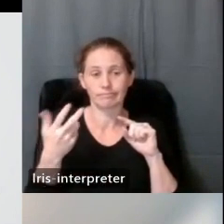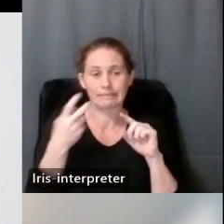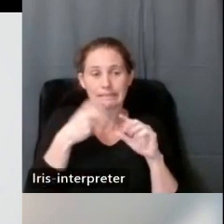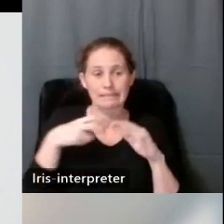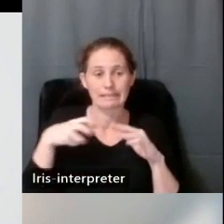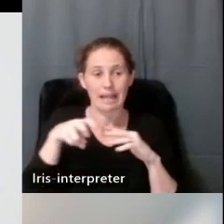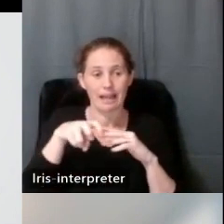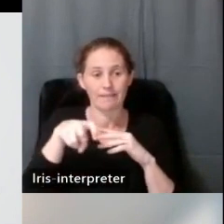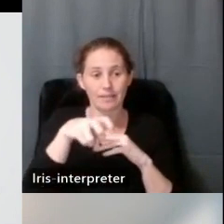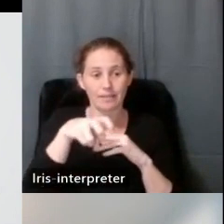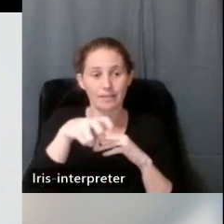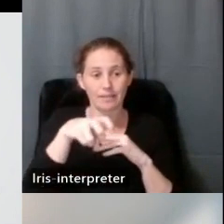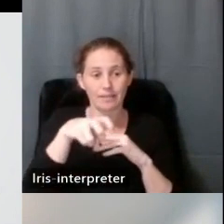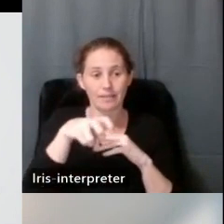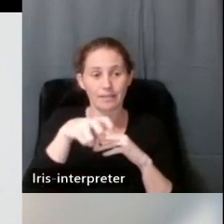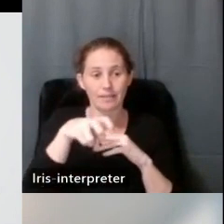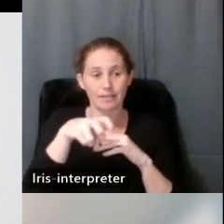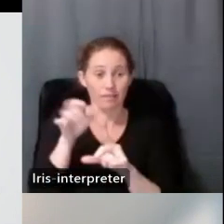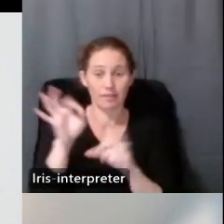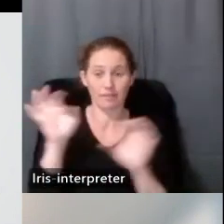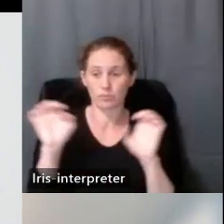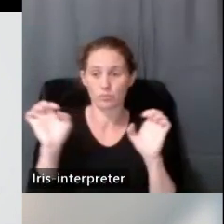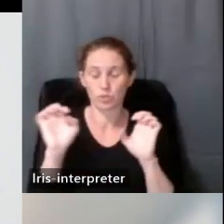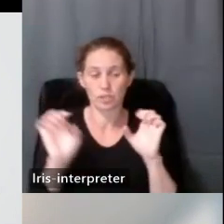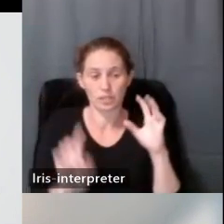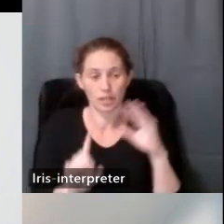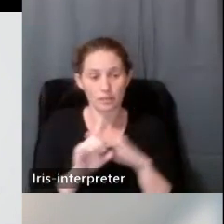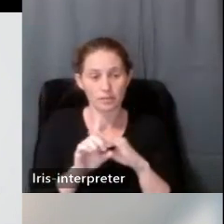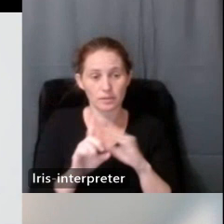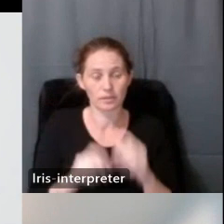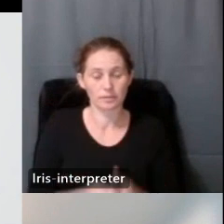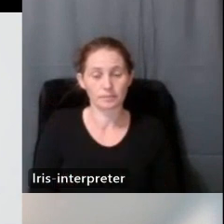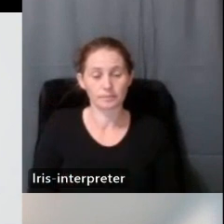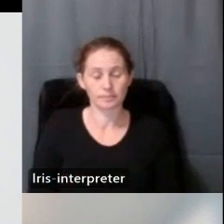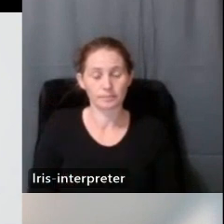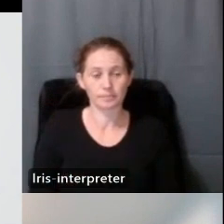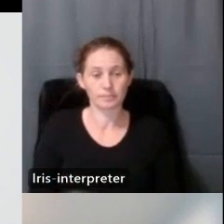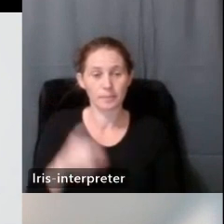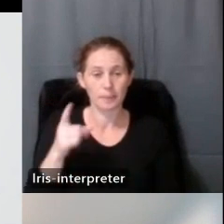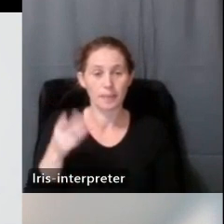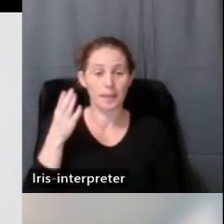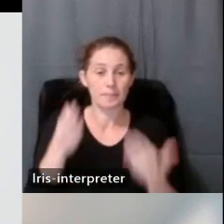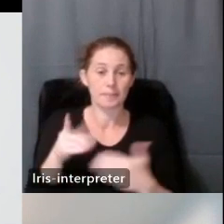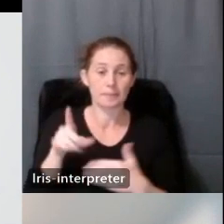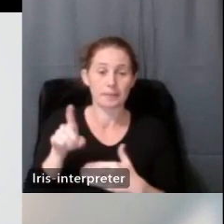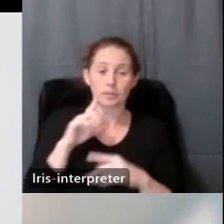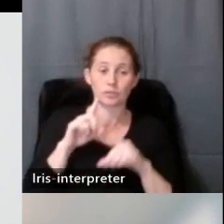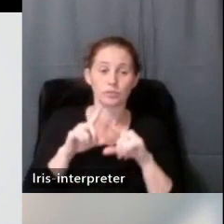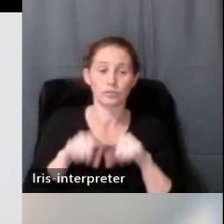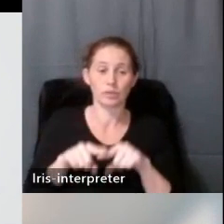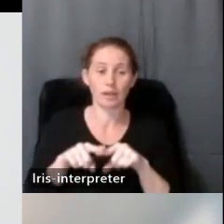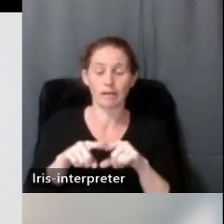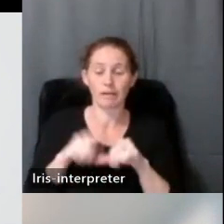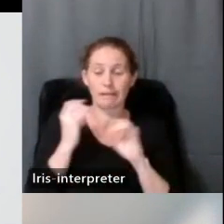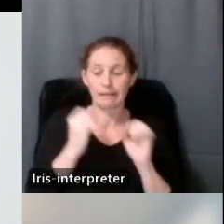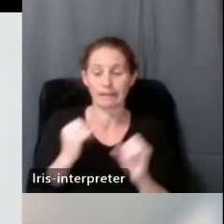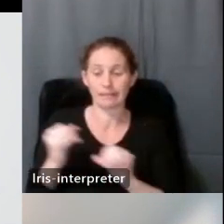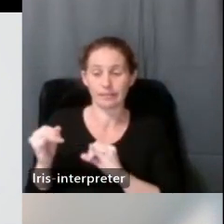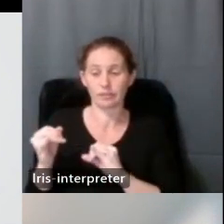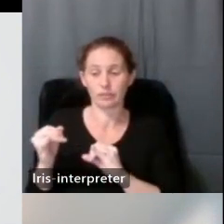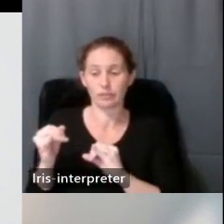navigate on their own in the event of an emergency. They may need to rely upon